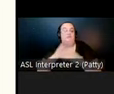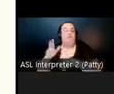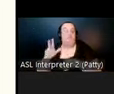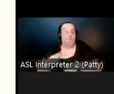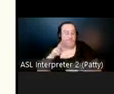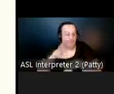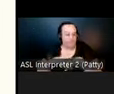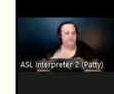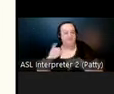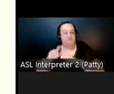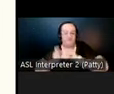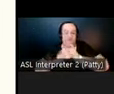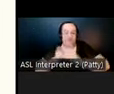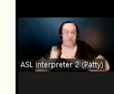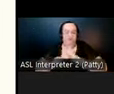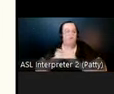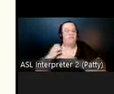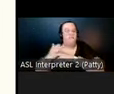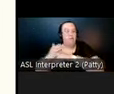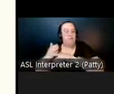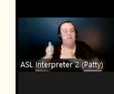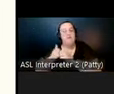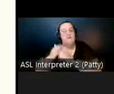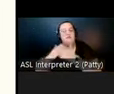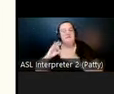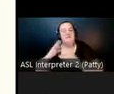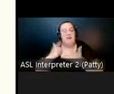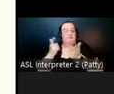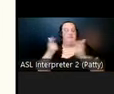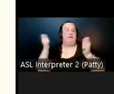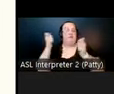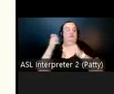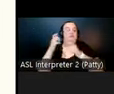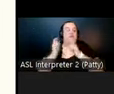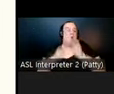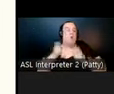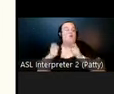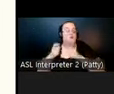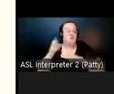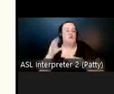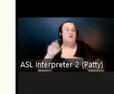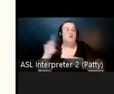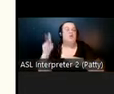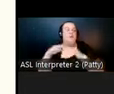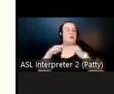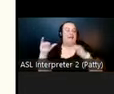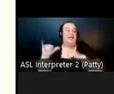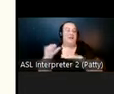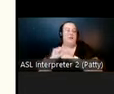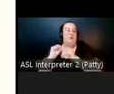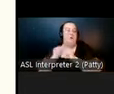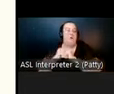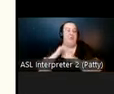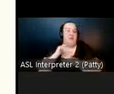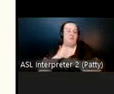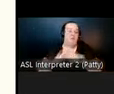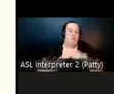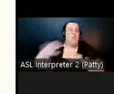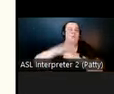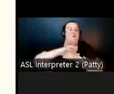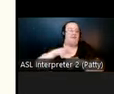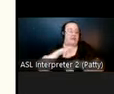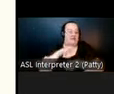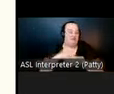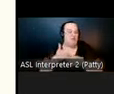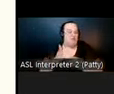philanthropic partnerships through some of our major donors on a corporate level that work with us nationally. Finally, as we look to the